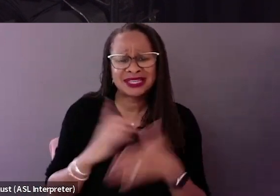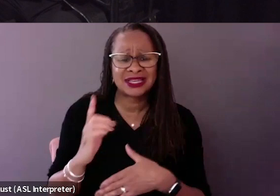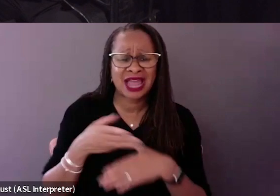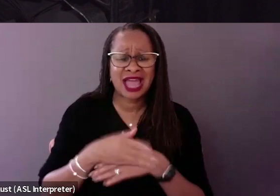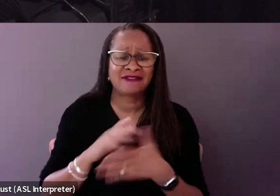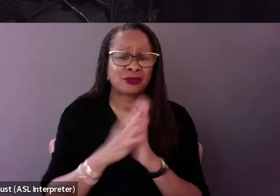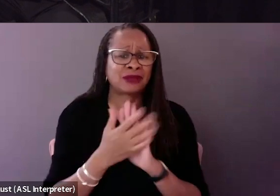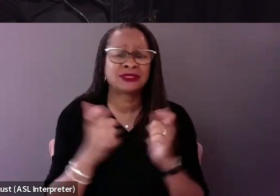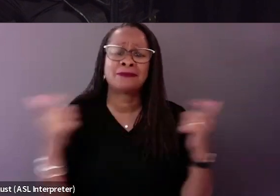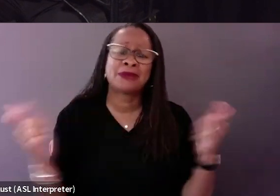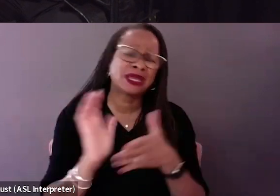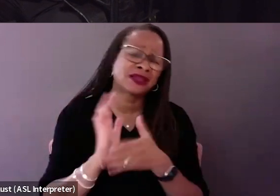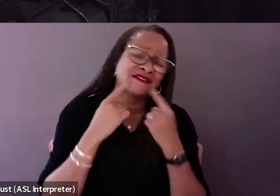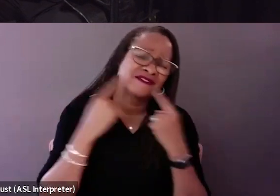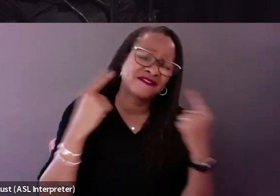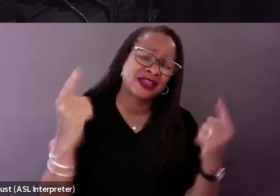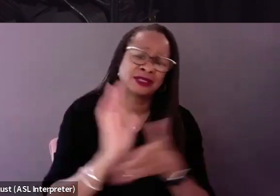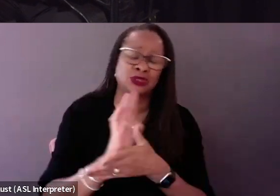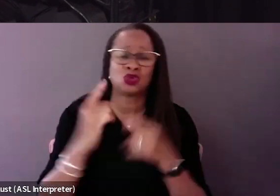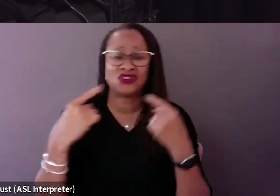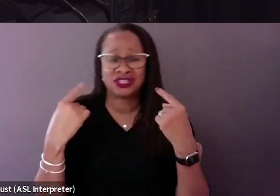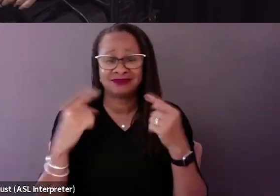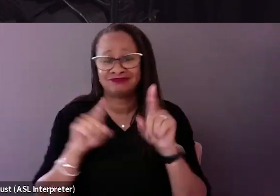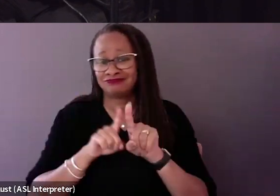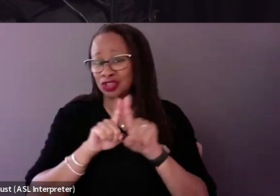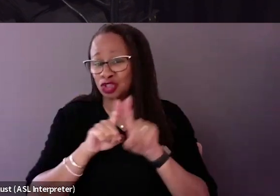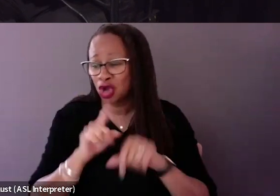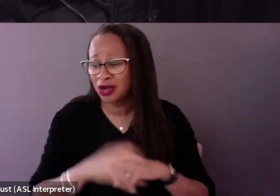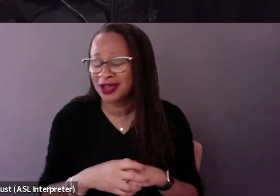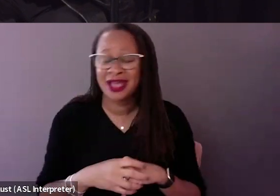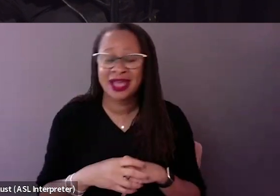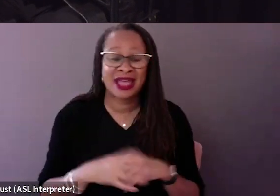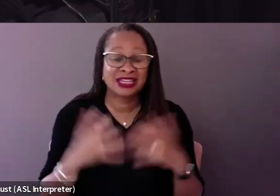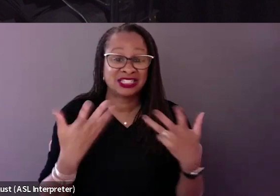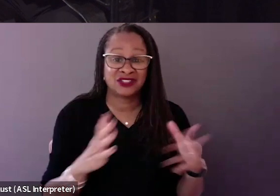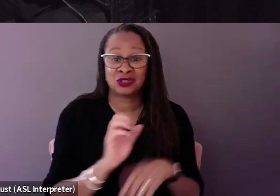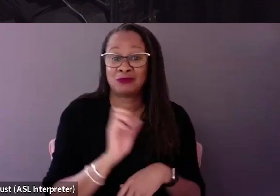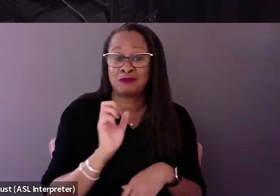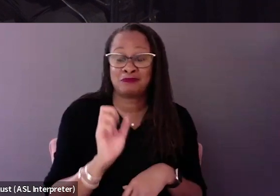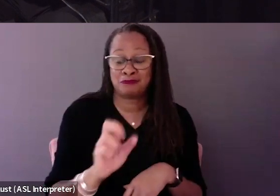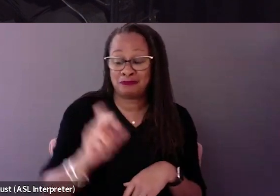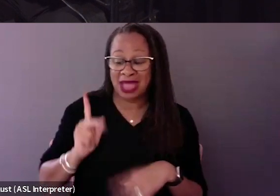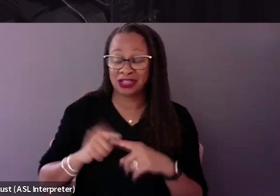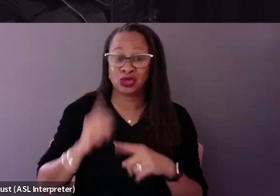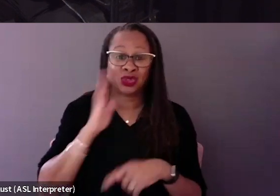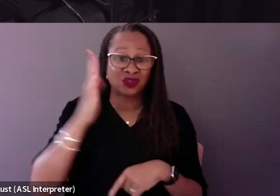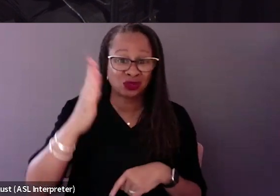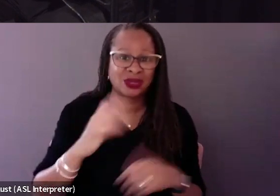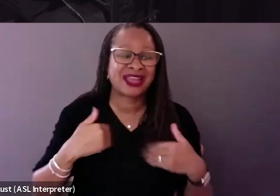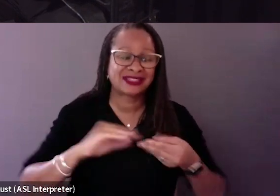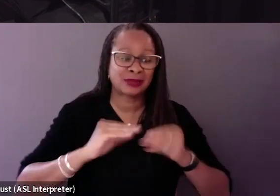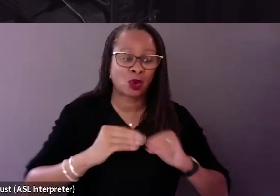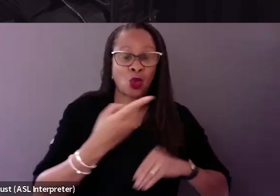big movie star, and he's done Back to the Future, he's got the number 1 and number 2 movie of the summer. He's